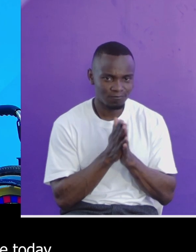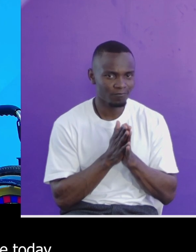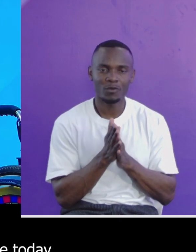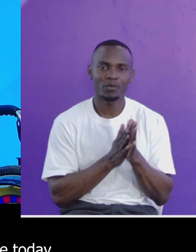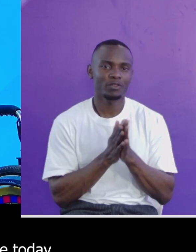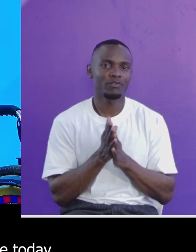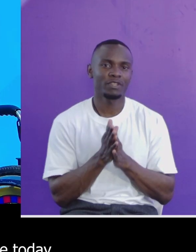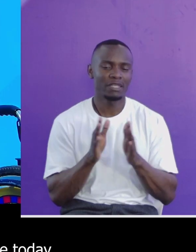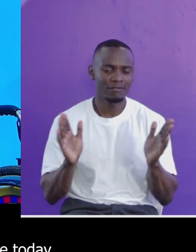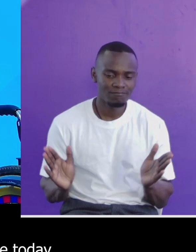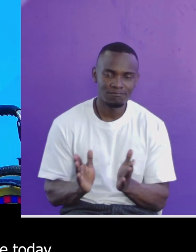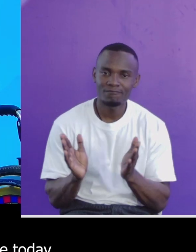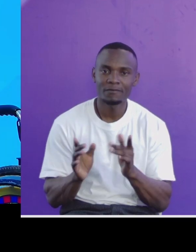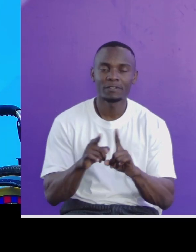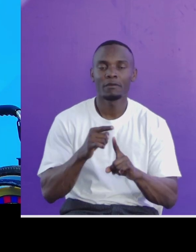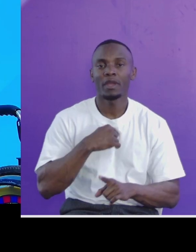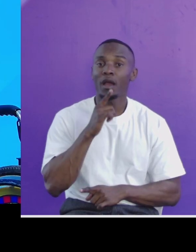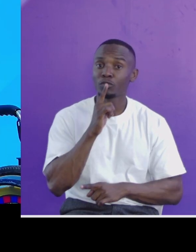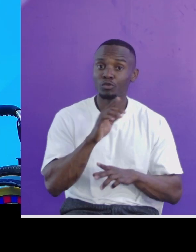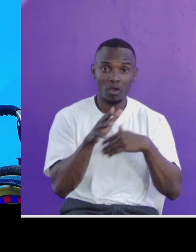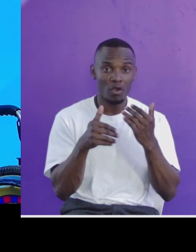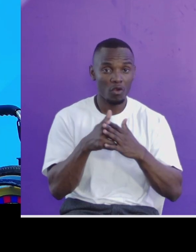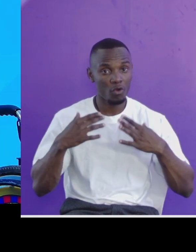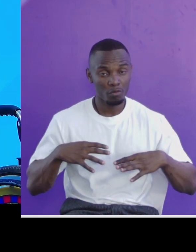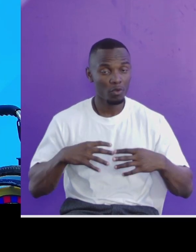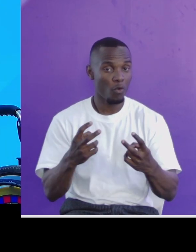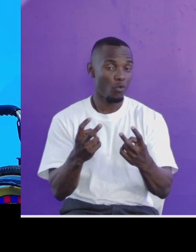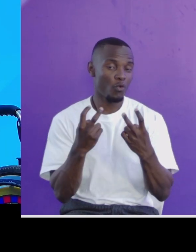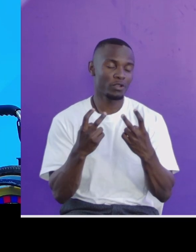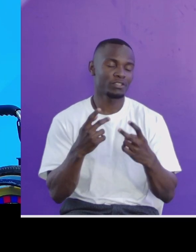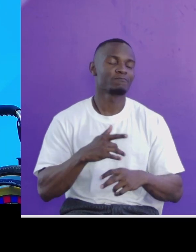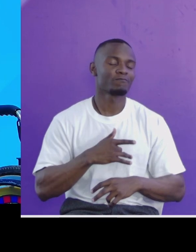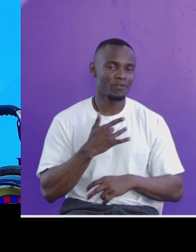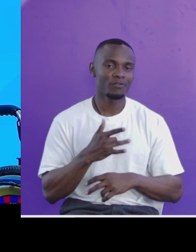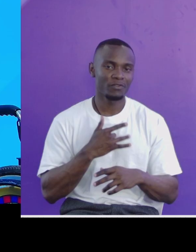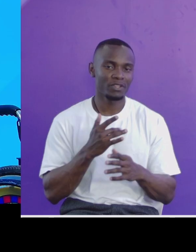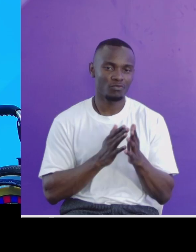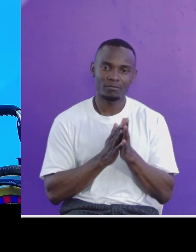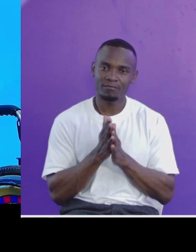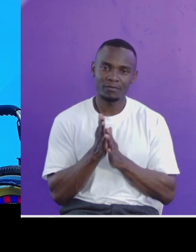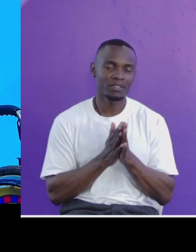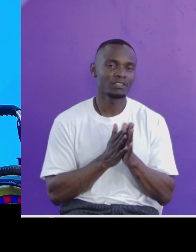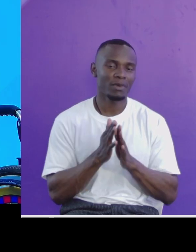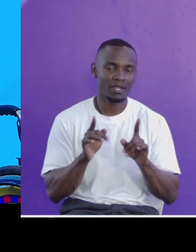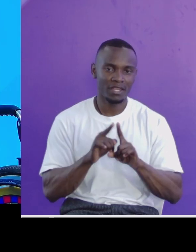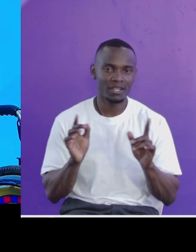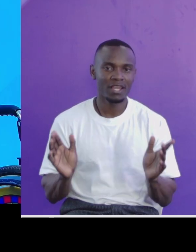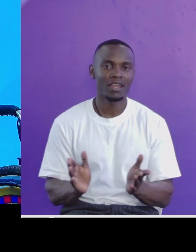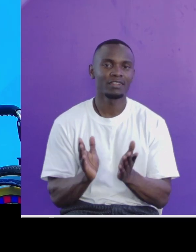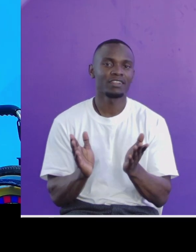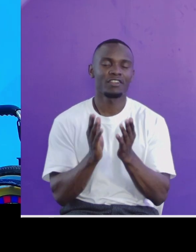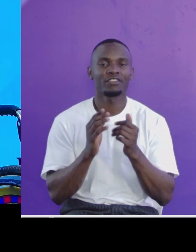is watching this episode today Is inspired. inspired by this. Very true. So I would